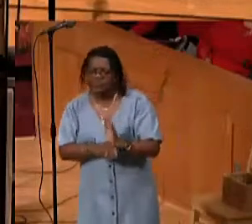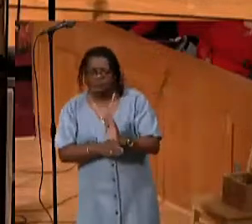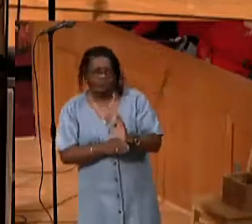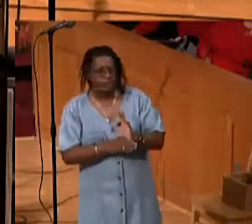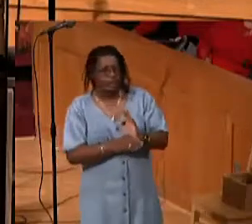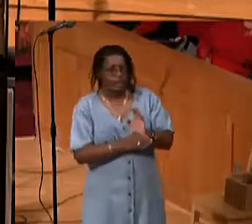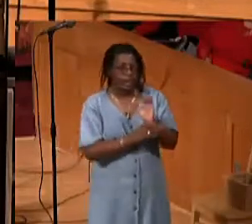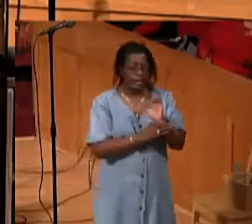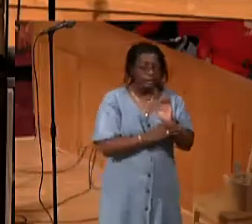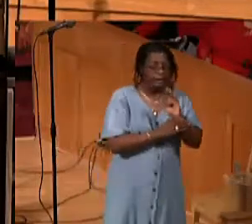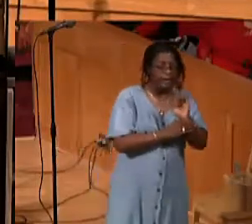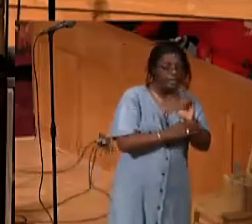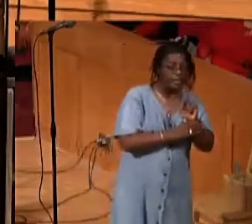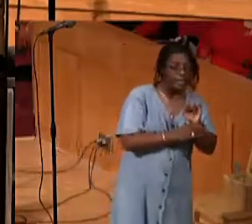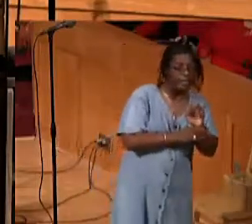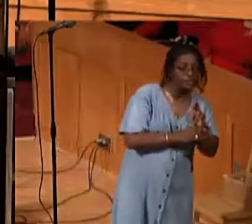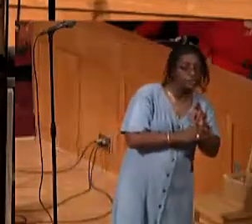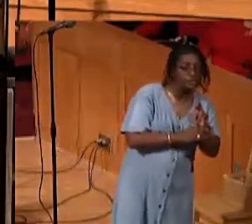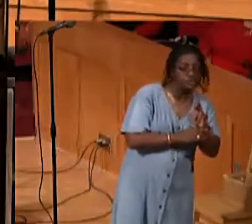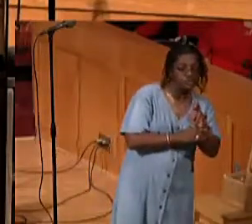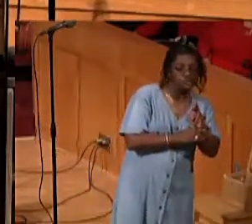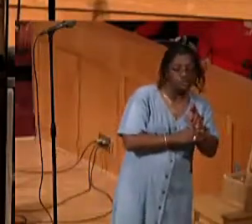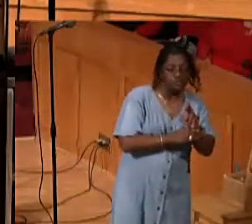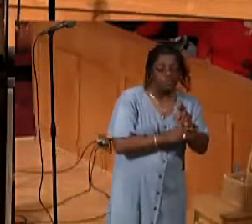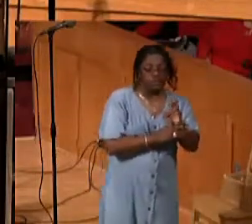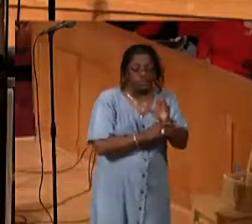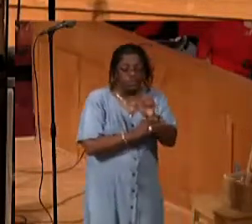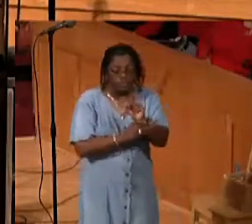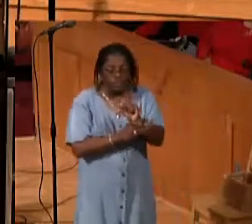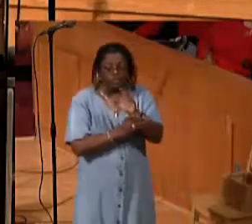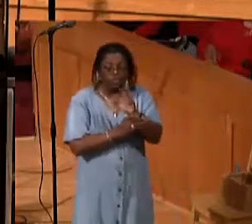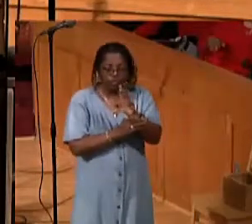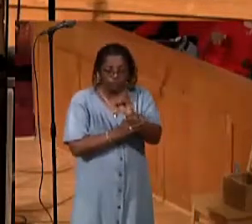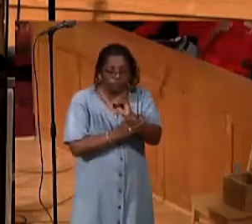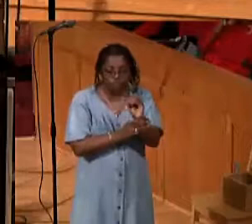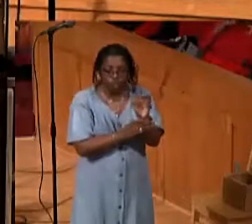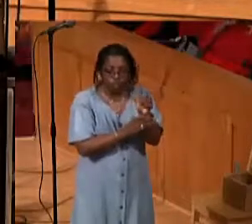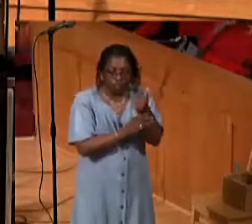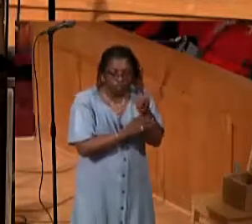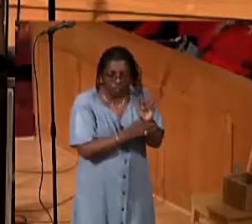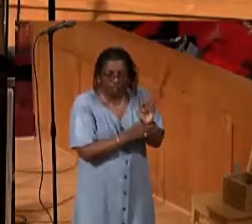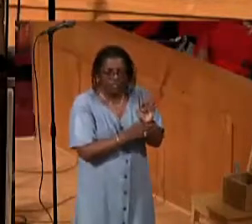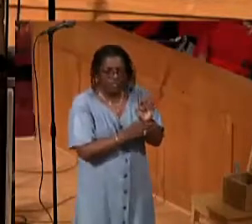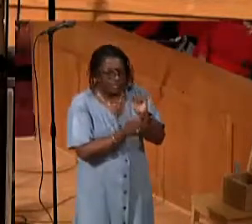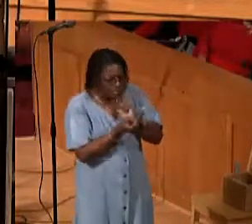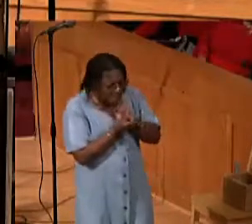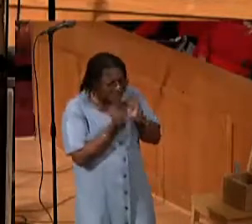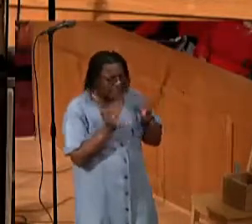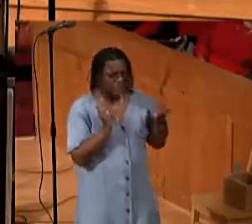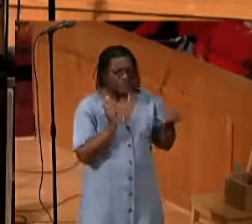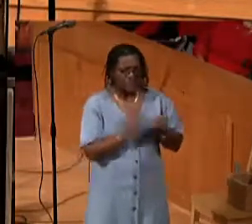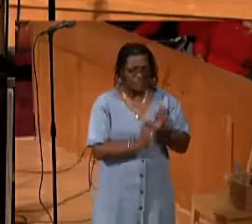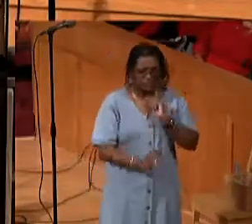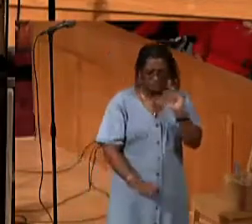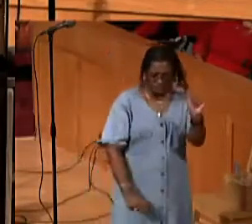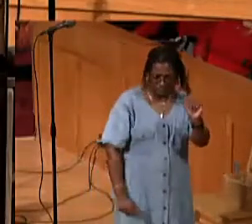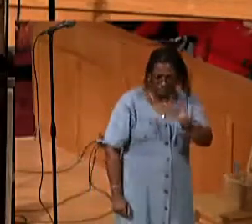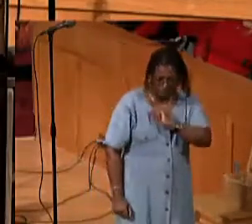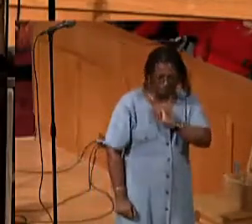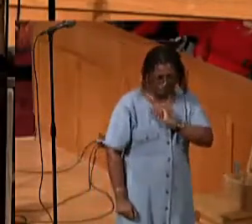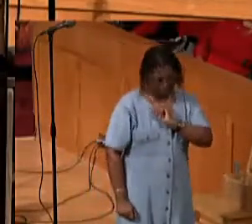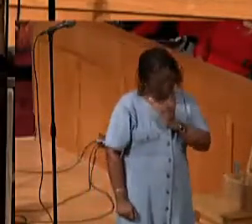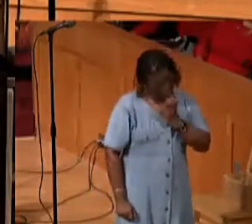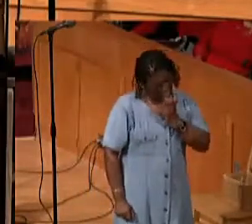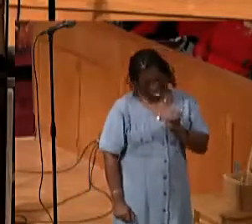Ebenezer Scrooge, and how he was transformed from a grumpy, hard-hearted miser to